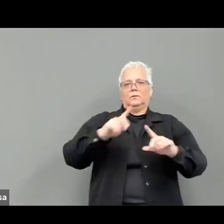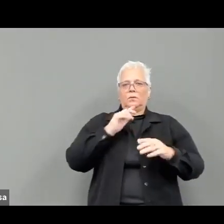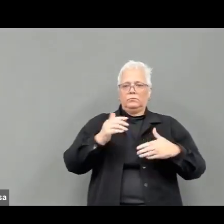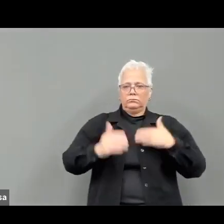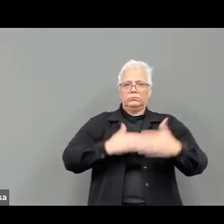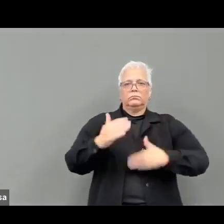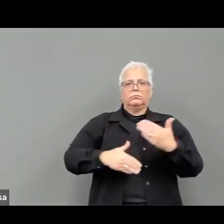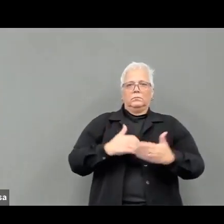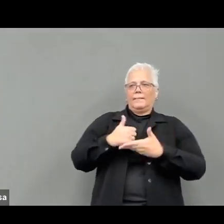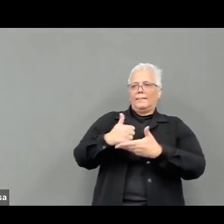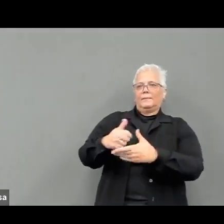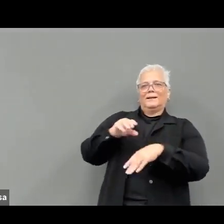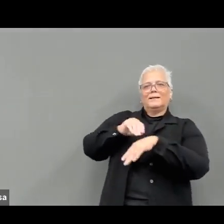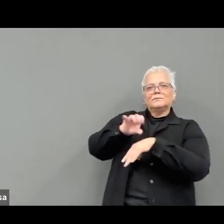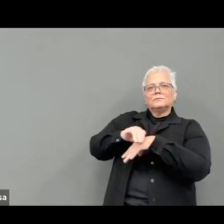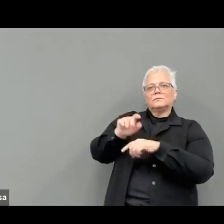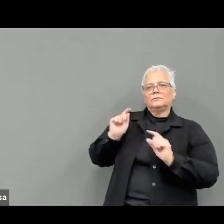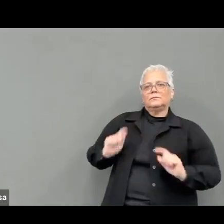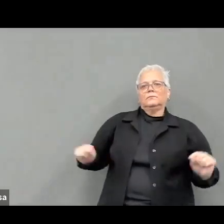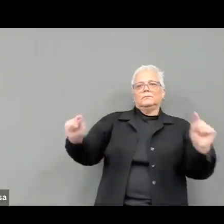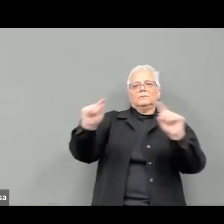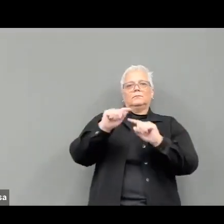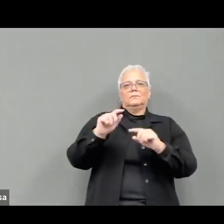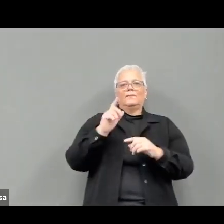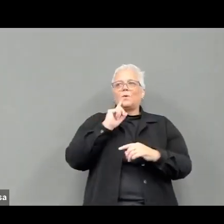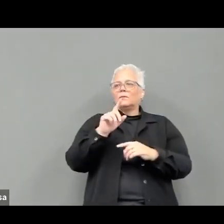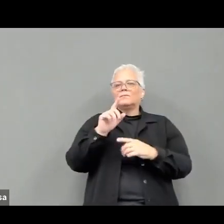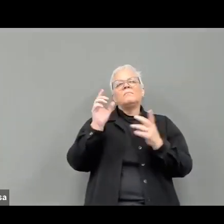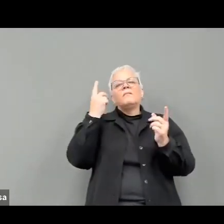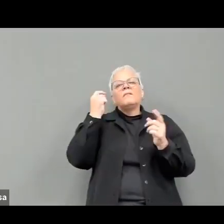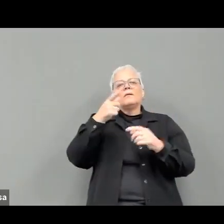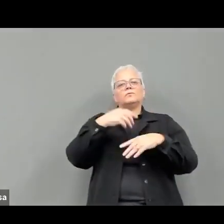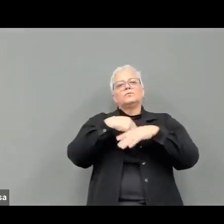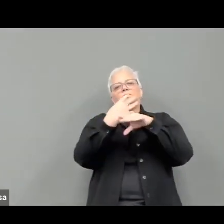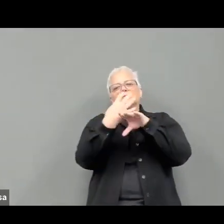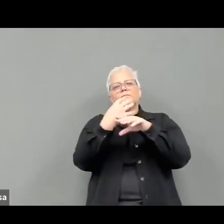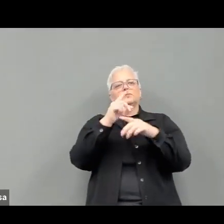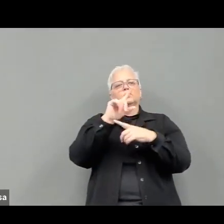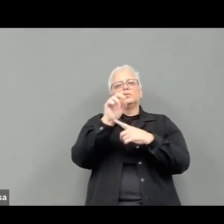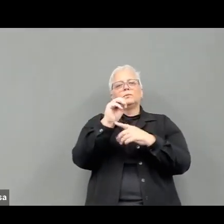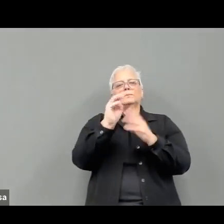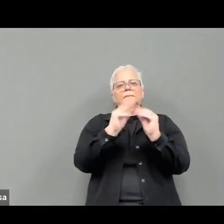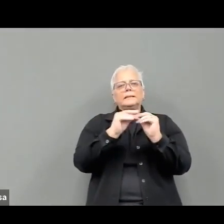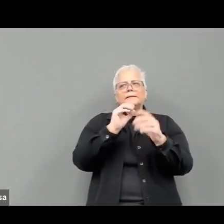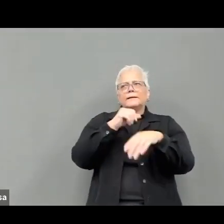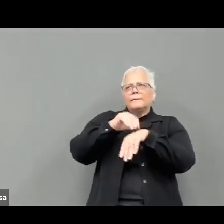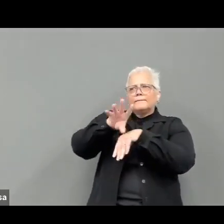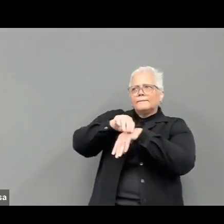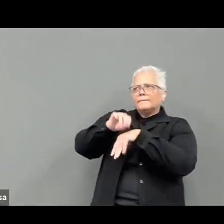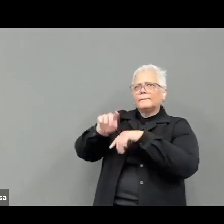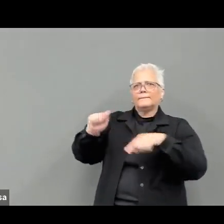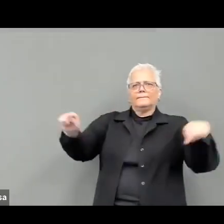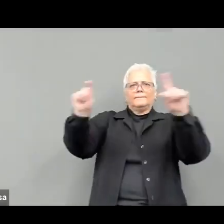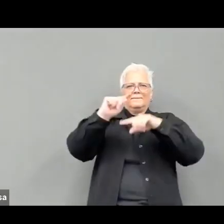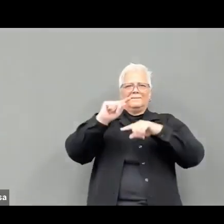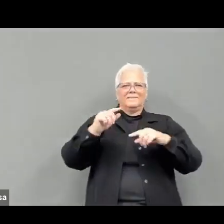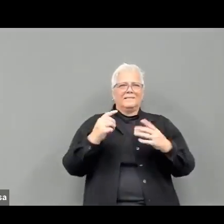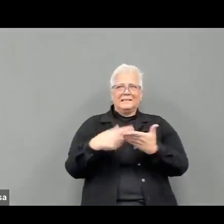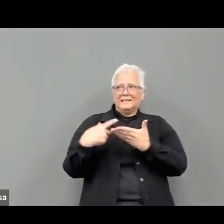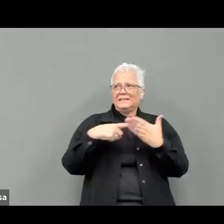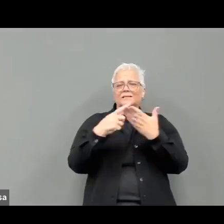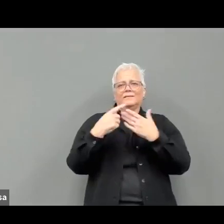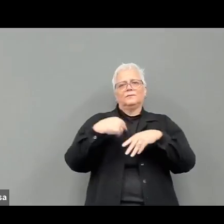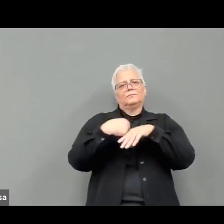to protect the safety of everybody involved. At the city of Tulsa, we've just hired